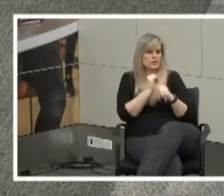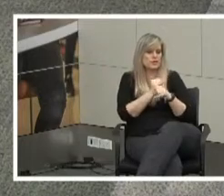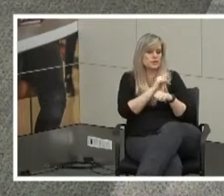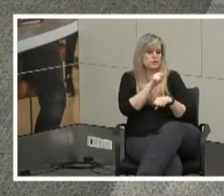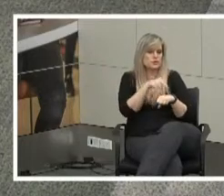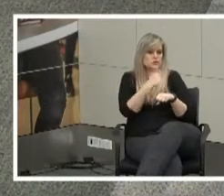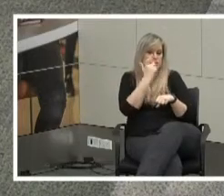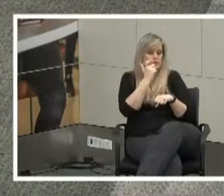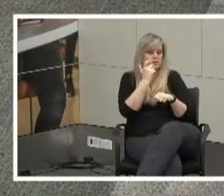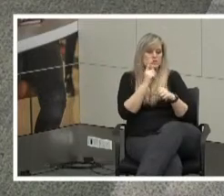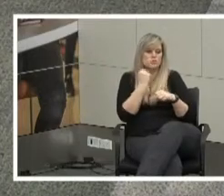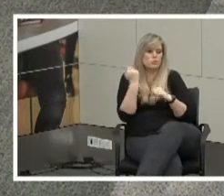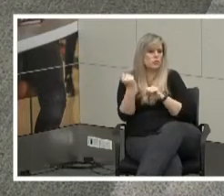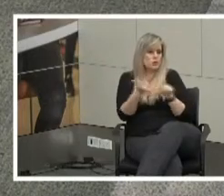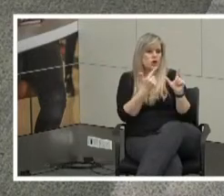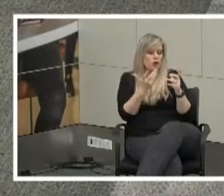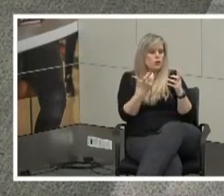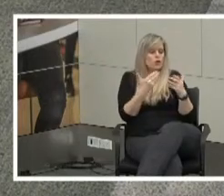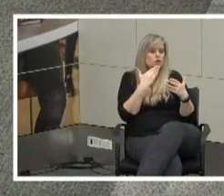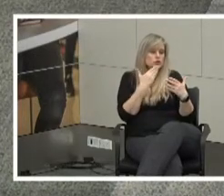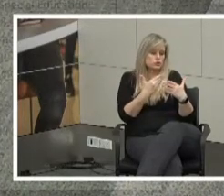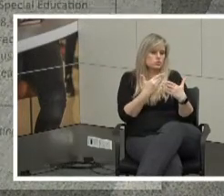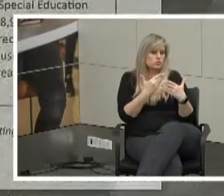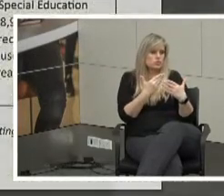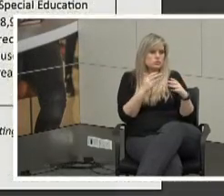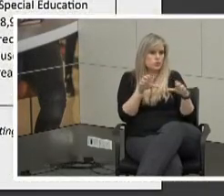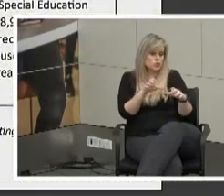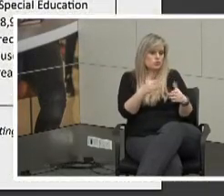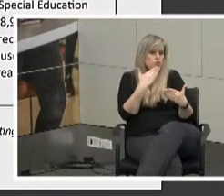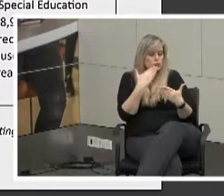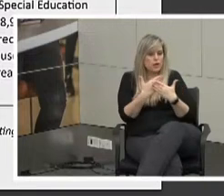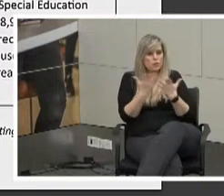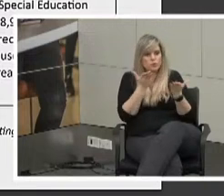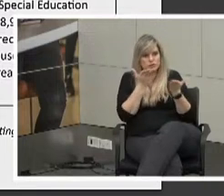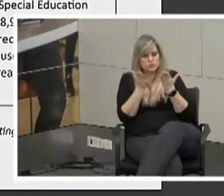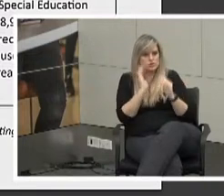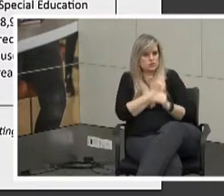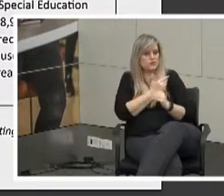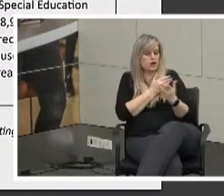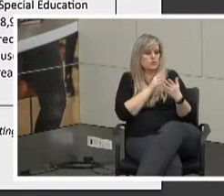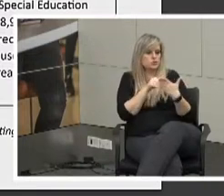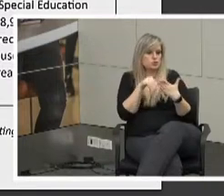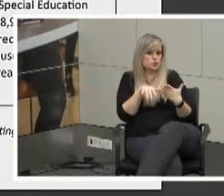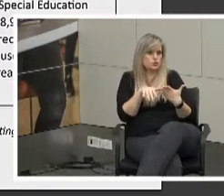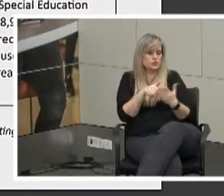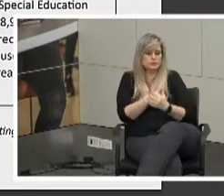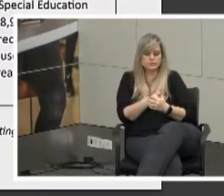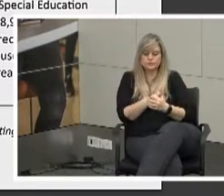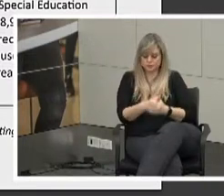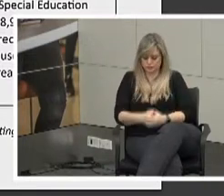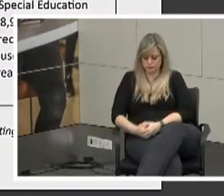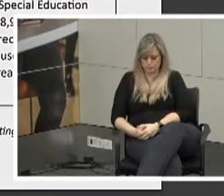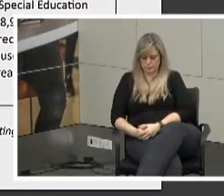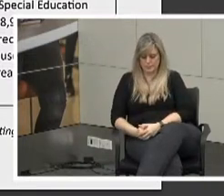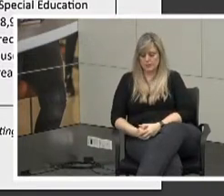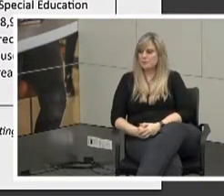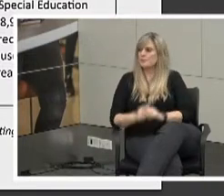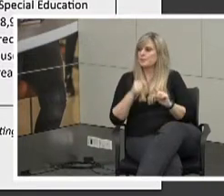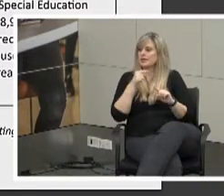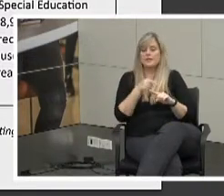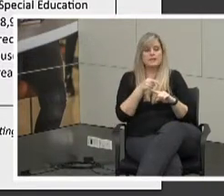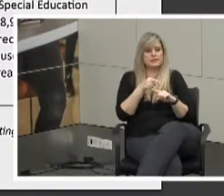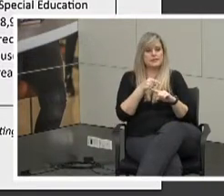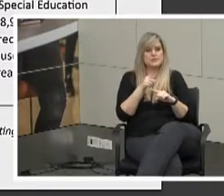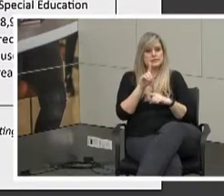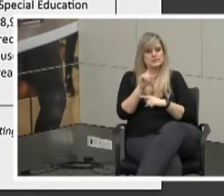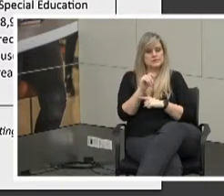because they we all want to do well and we all want to serve our students um in that capacity this Baseline